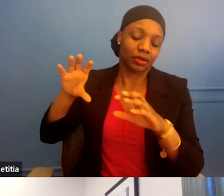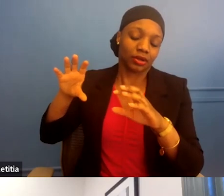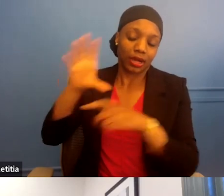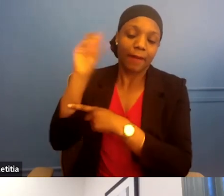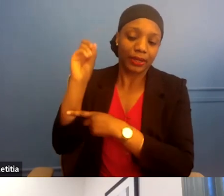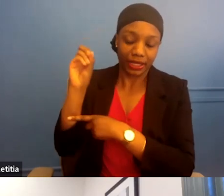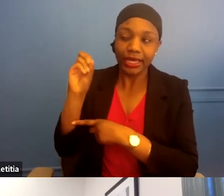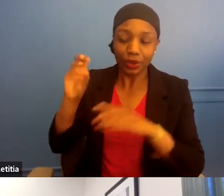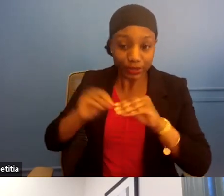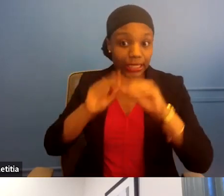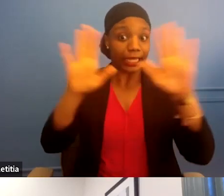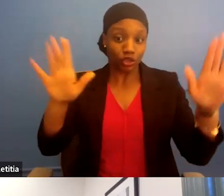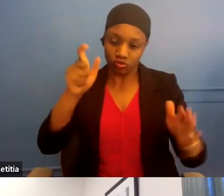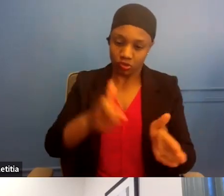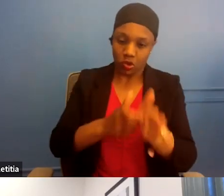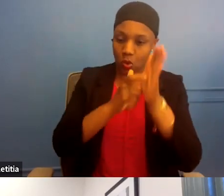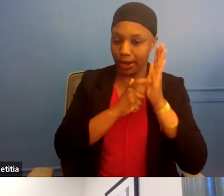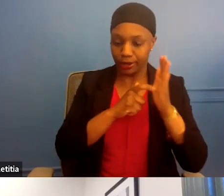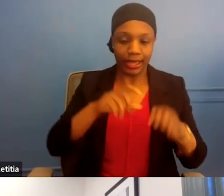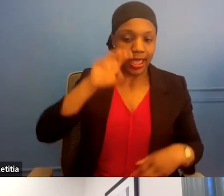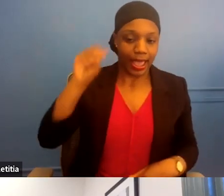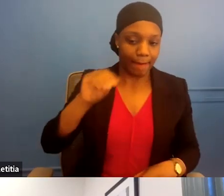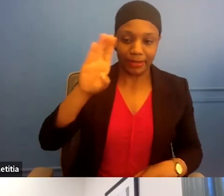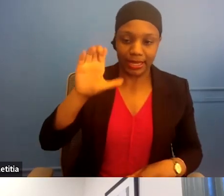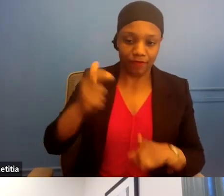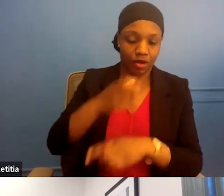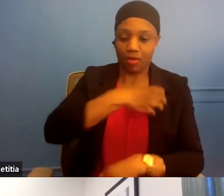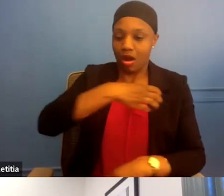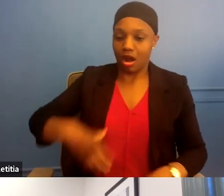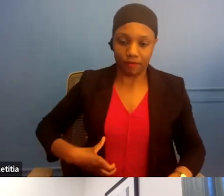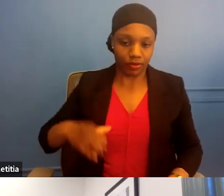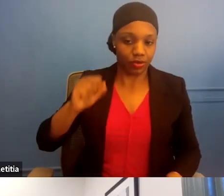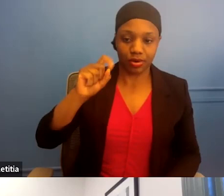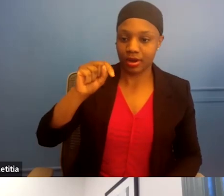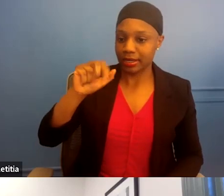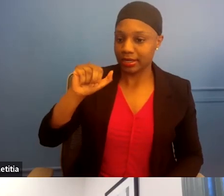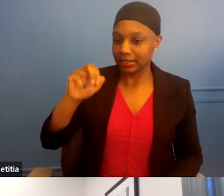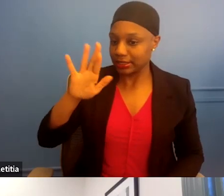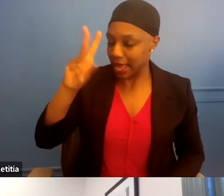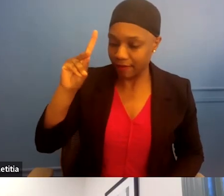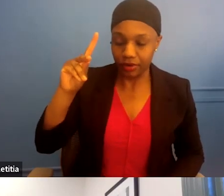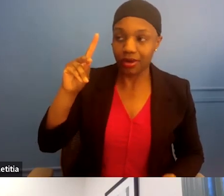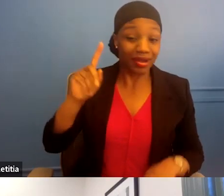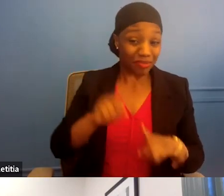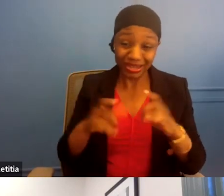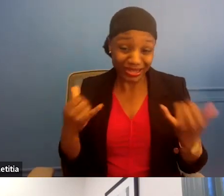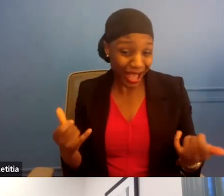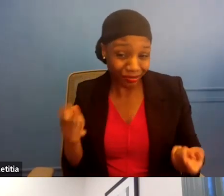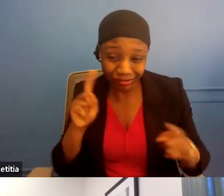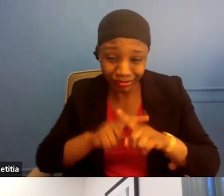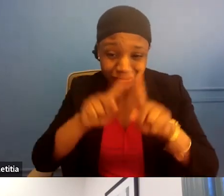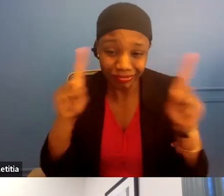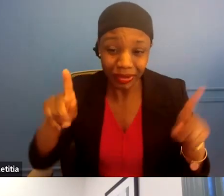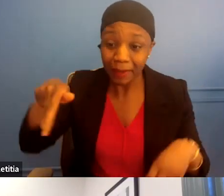you needed an MBA from Harvard or Stanford or Penn in order to go there. But there are different areas. We're hiring a lot of